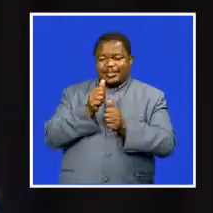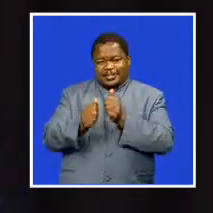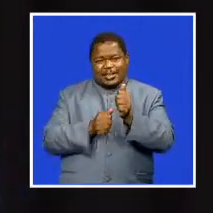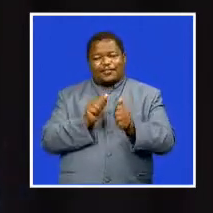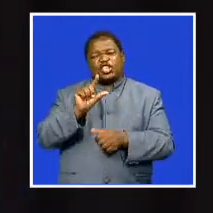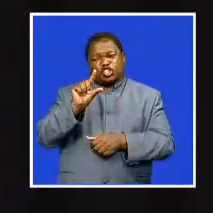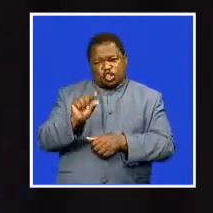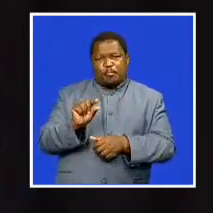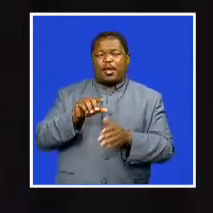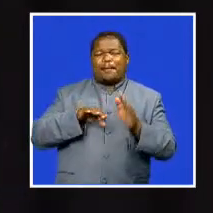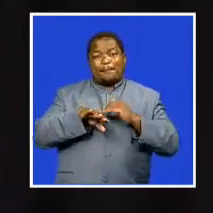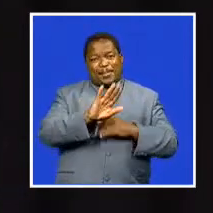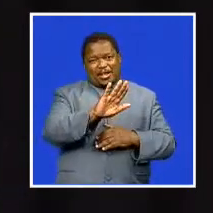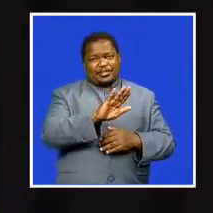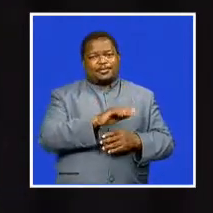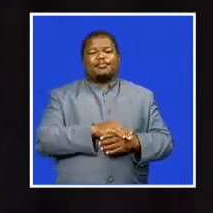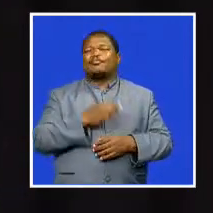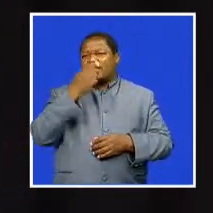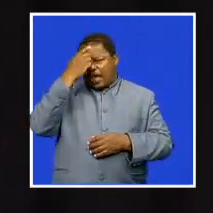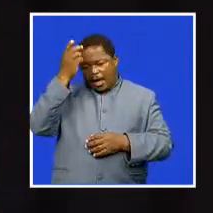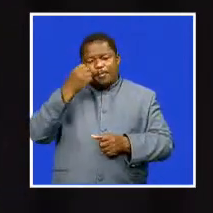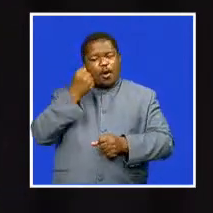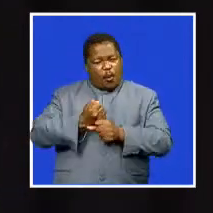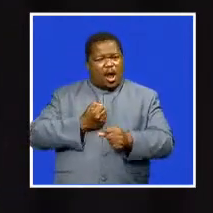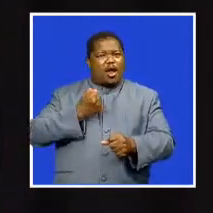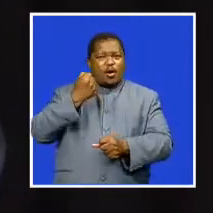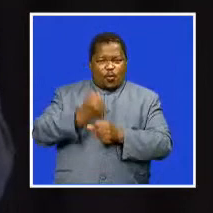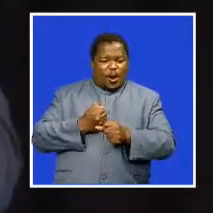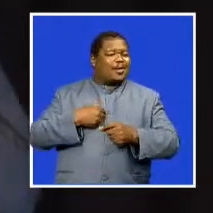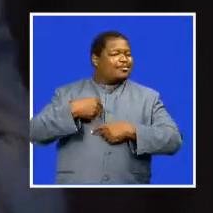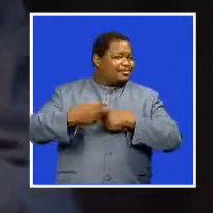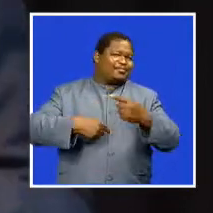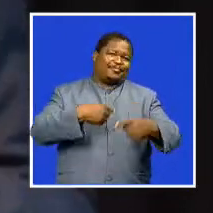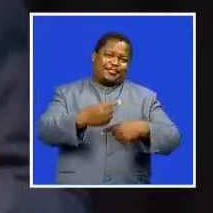wembube lasilathisebentako une